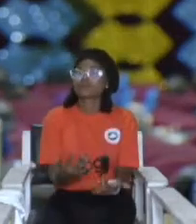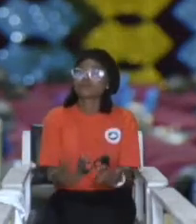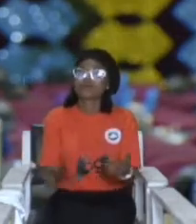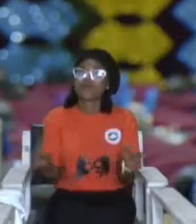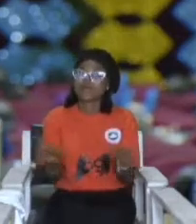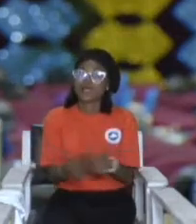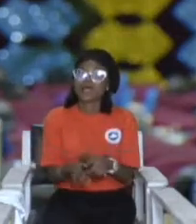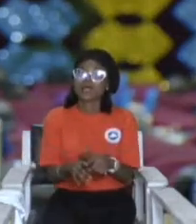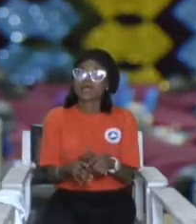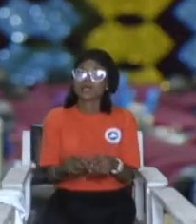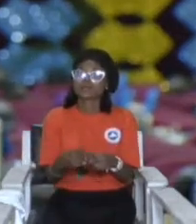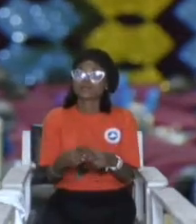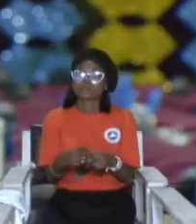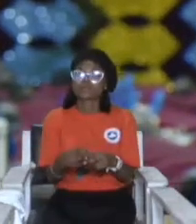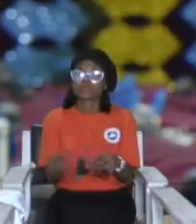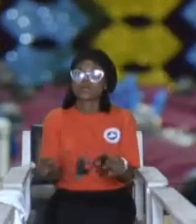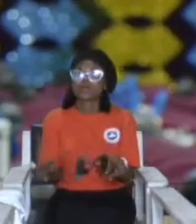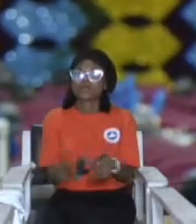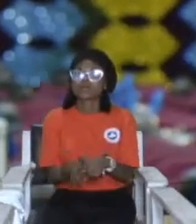into the rod.